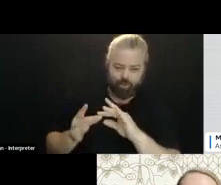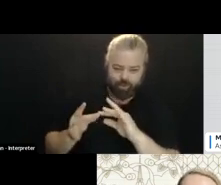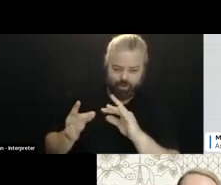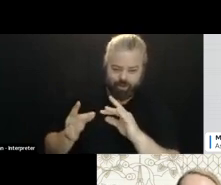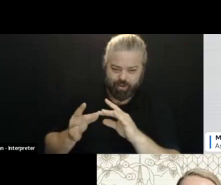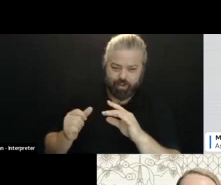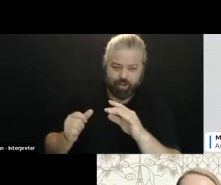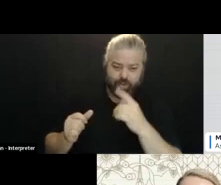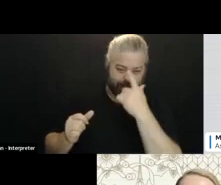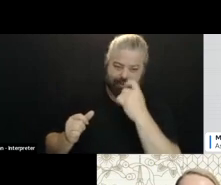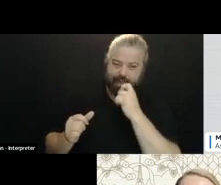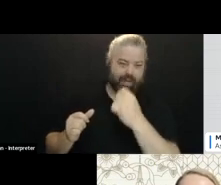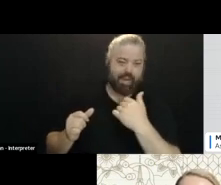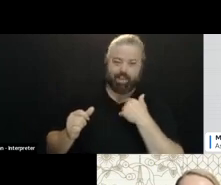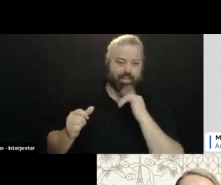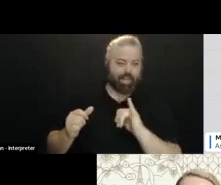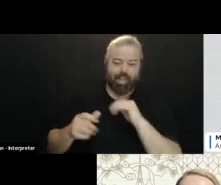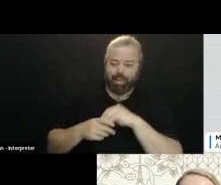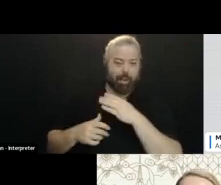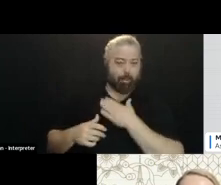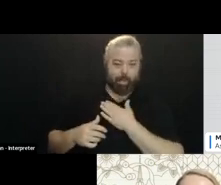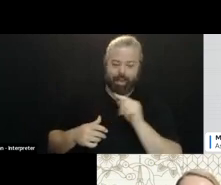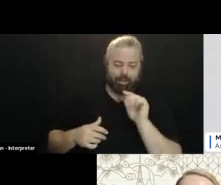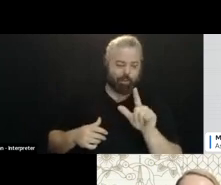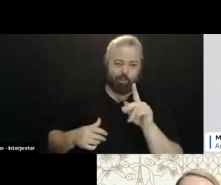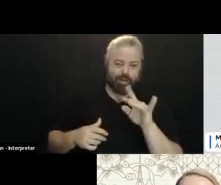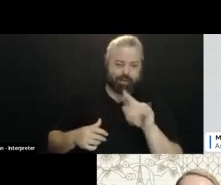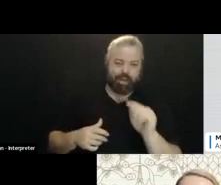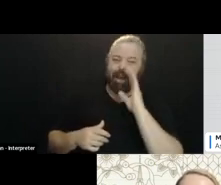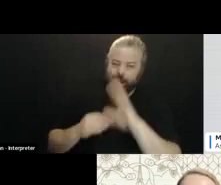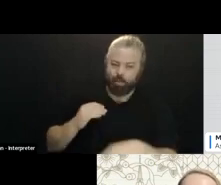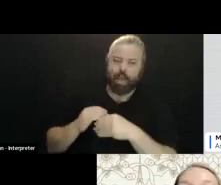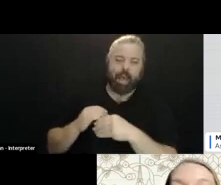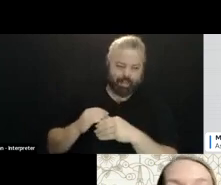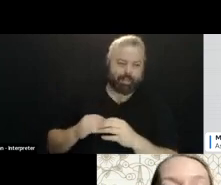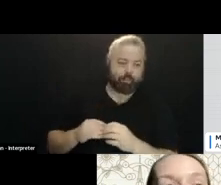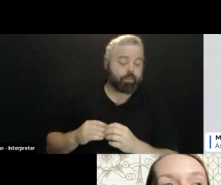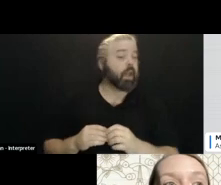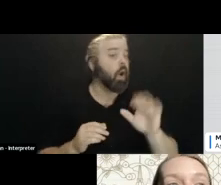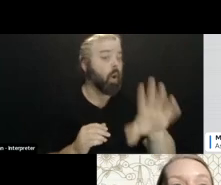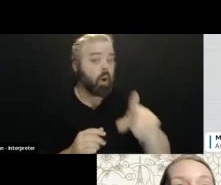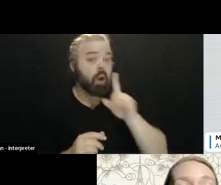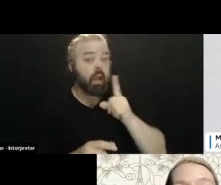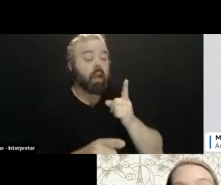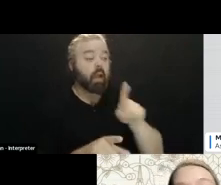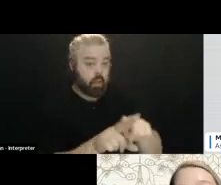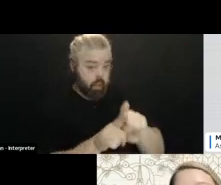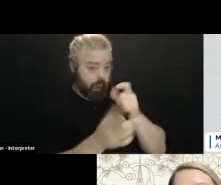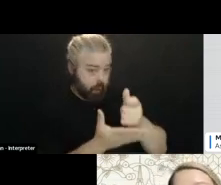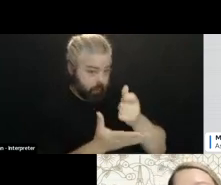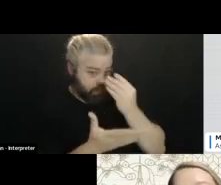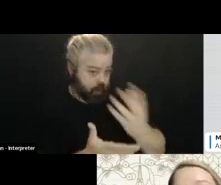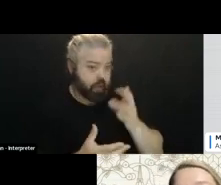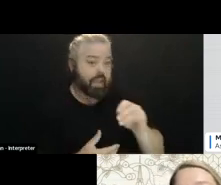not have that in my resource toolkit, so I'm going to add that for myself. Yes, and a little helper. If you have an